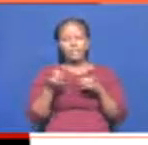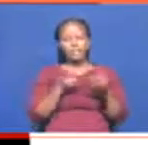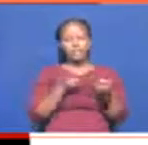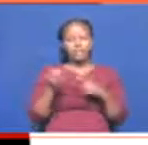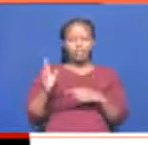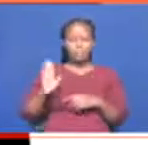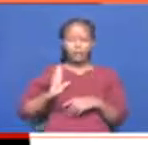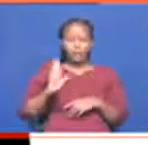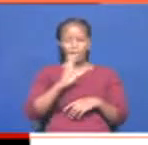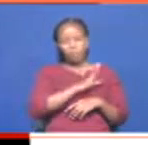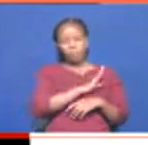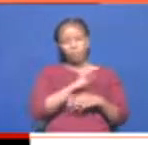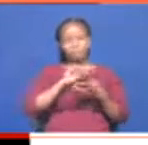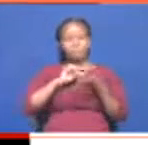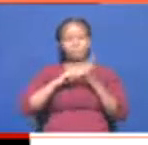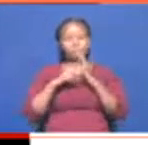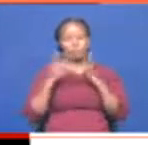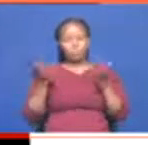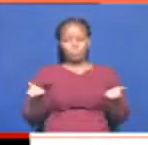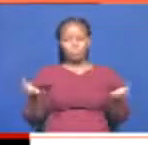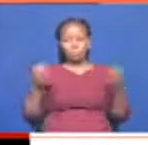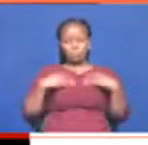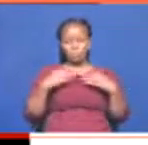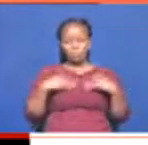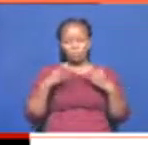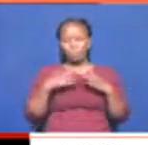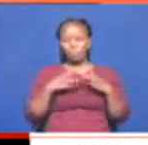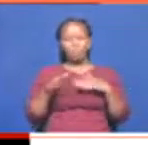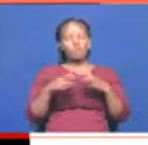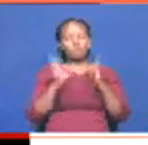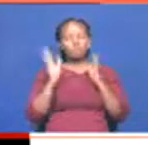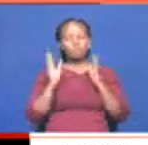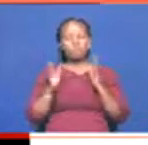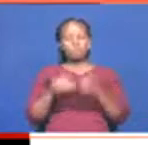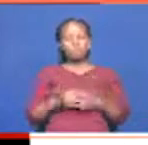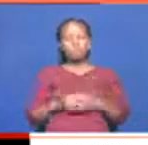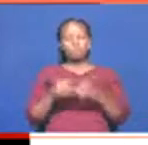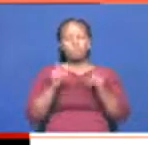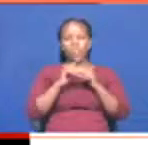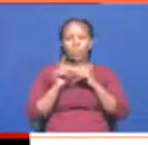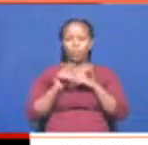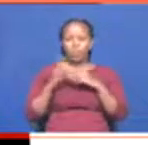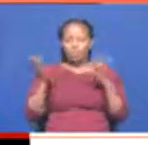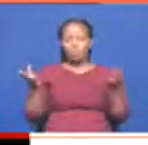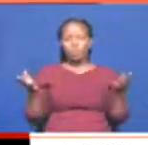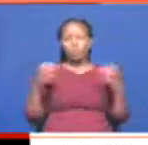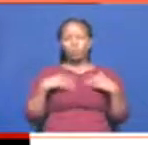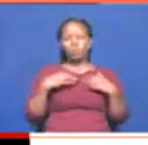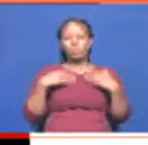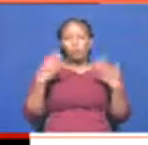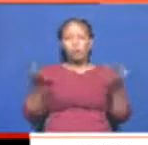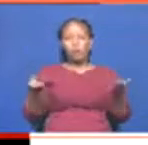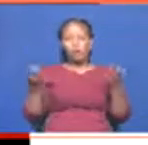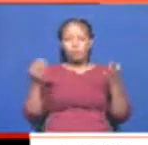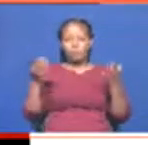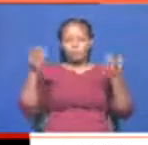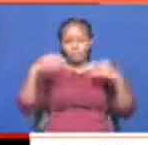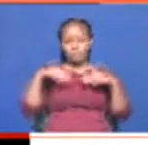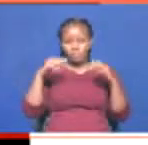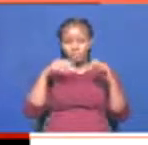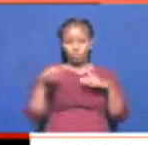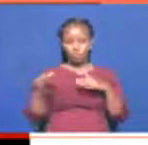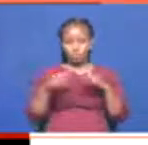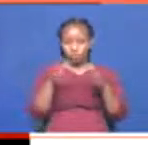So it has opened up opportunities. And also it has given us a chance